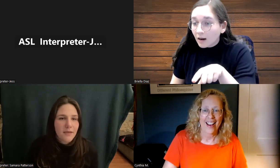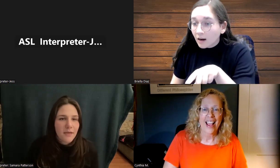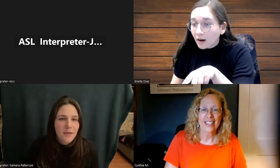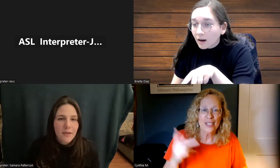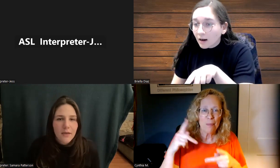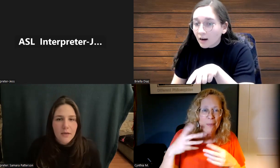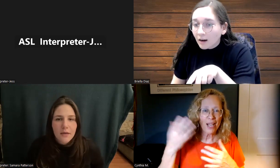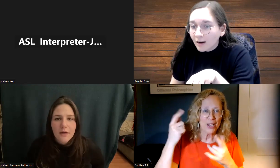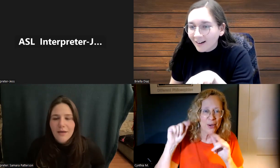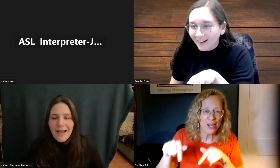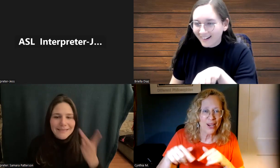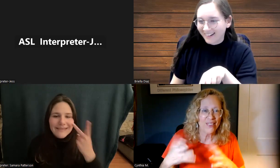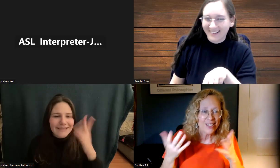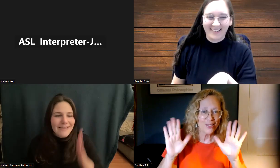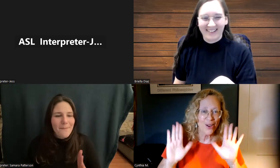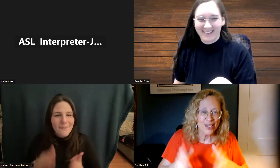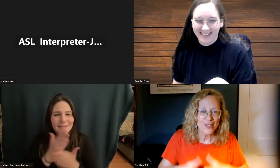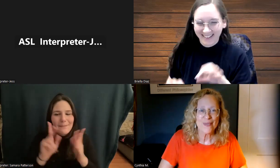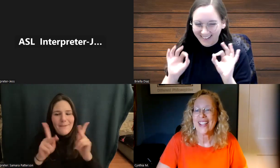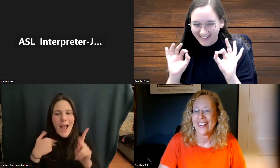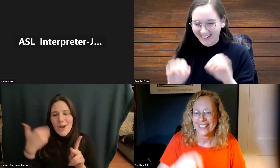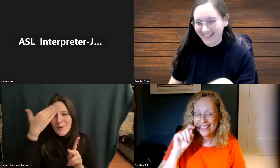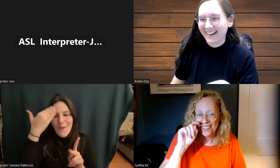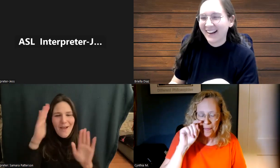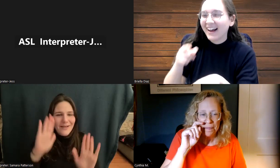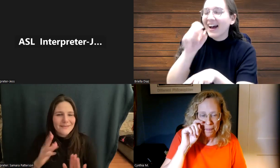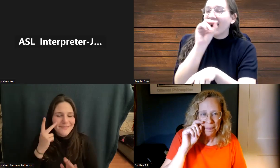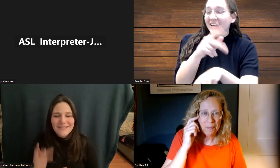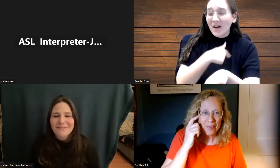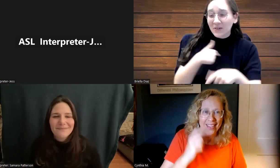Perfect. I see some people I know here. This is awesome. Yeah.